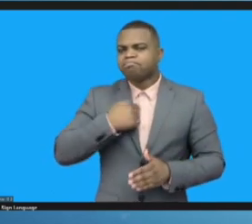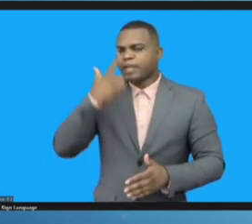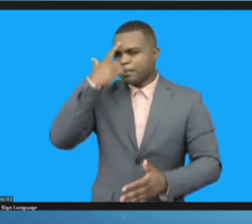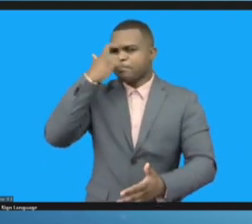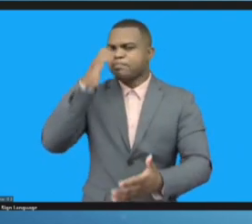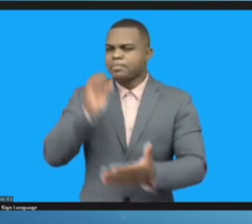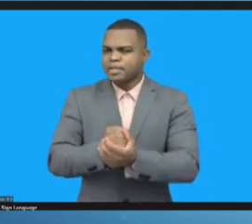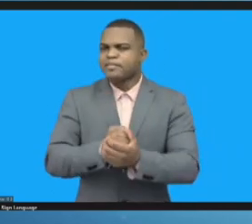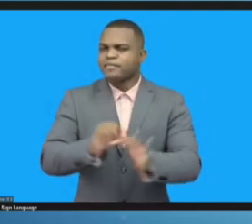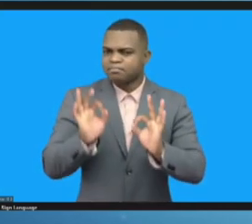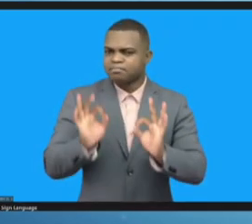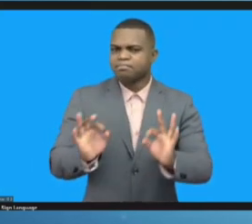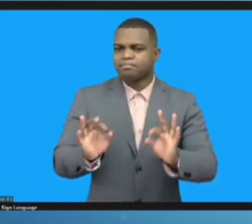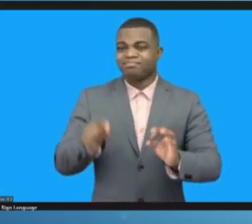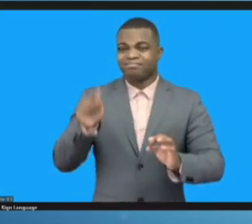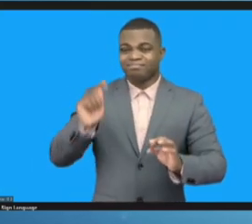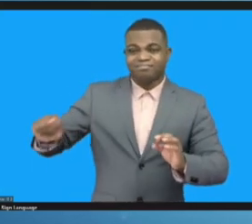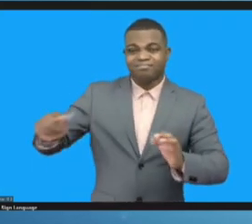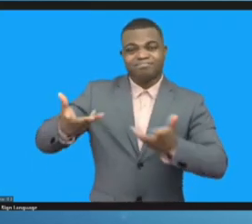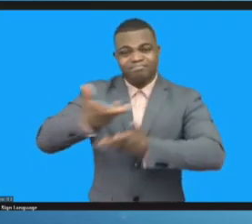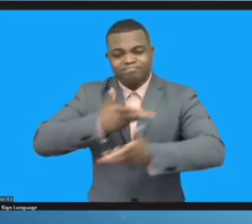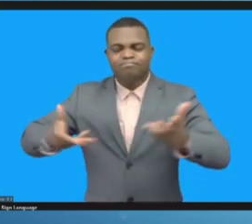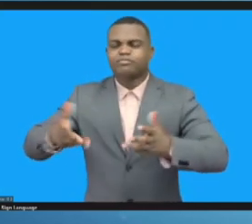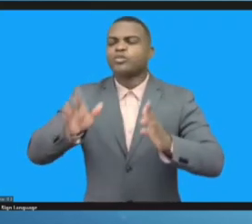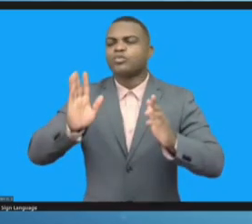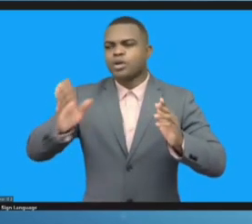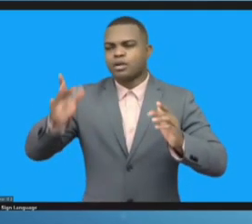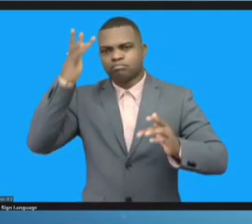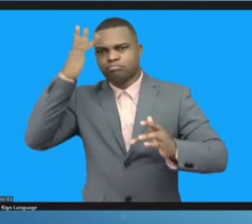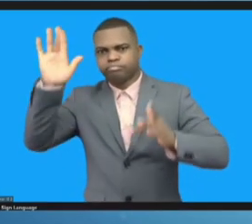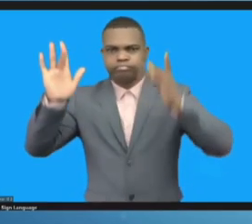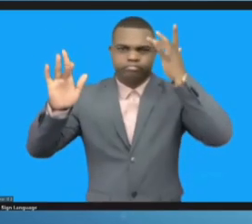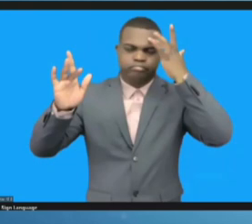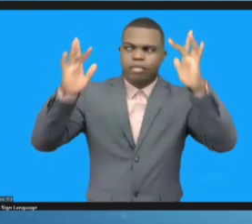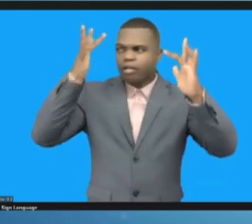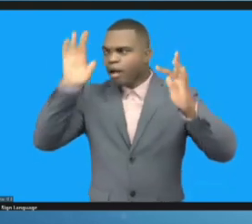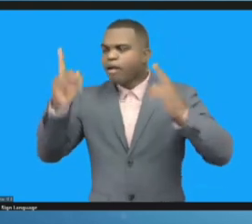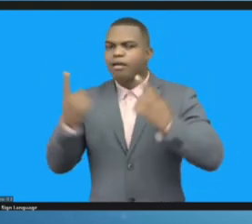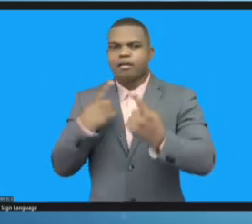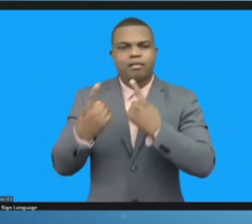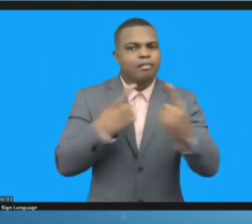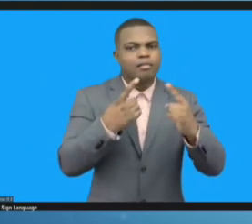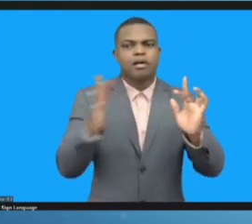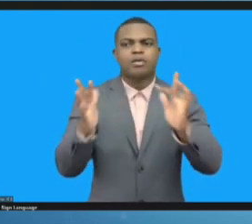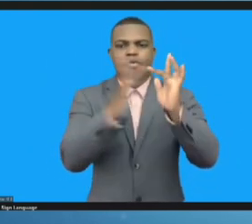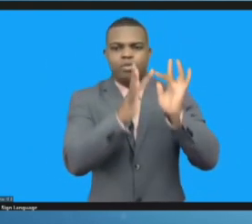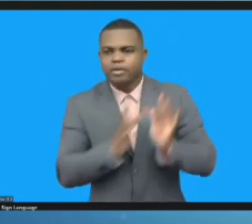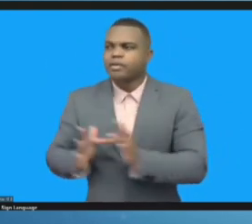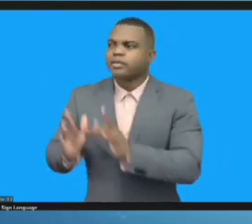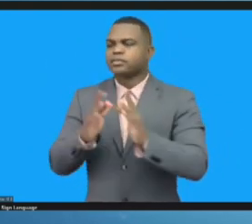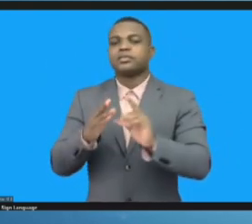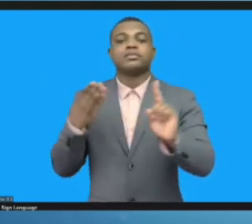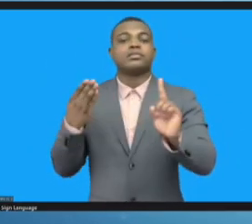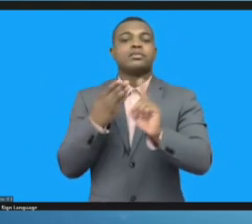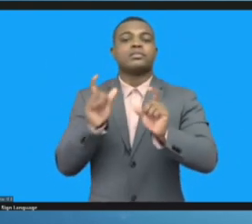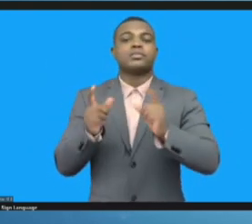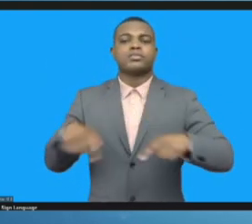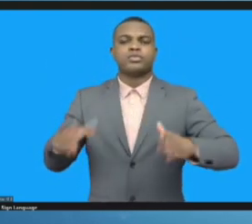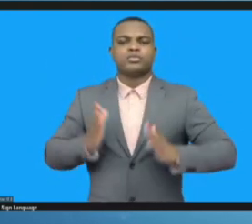internet fragmentation to governing data and protecting privacy, and enabling safety, security,